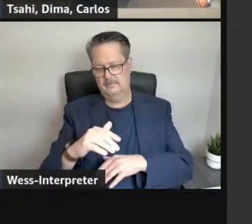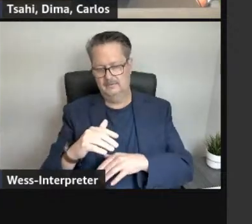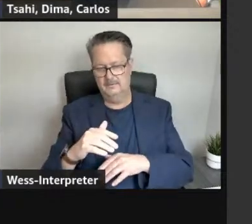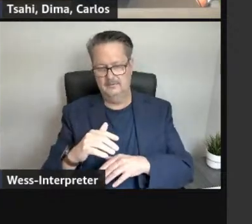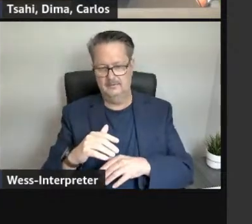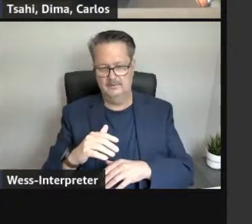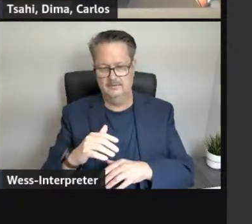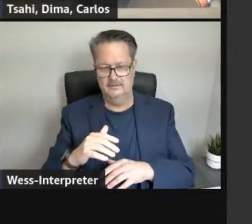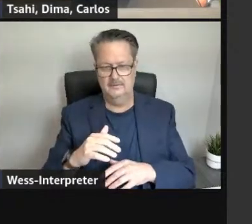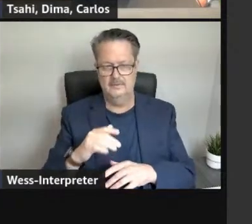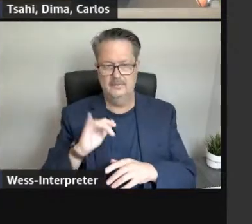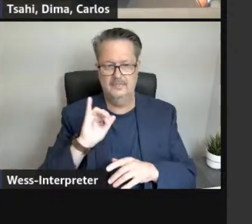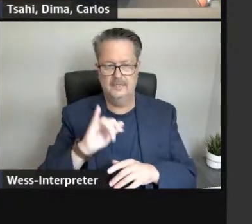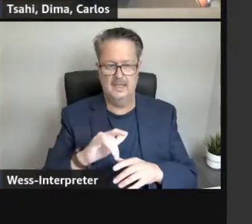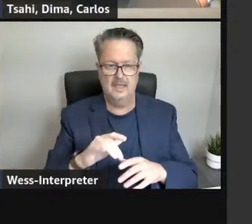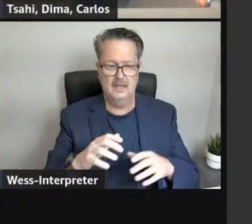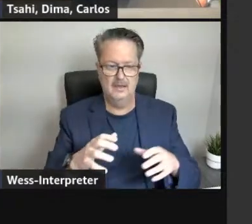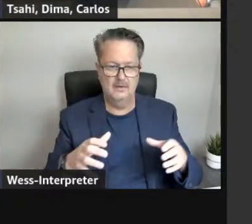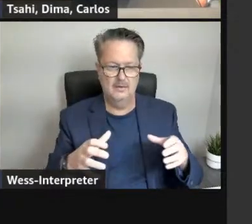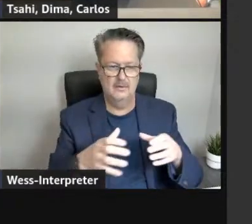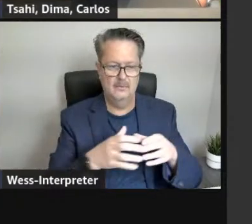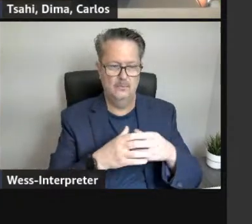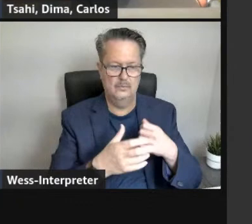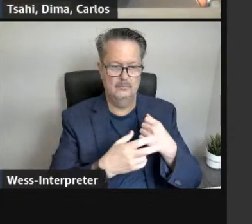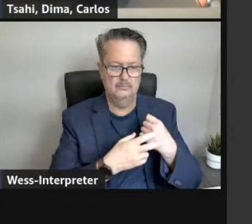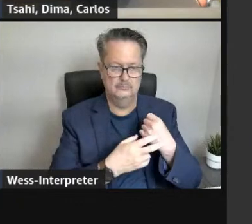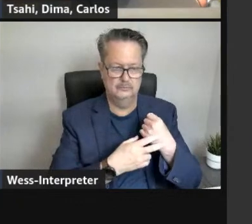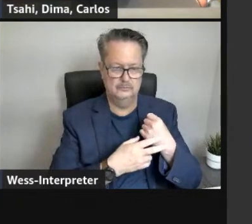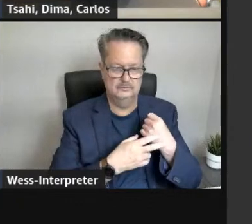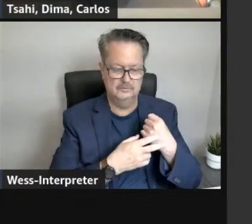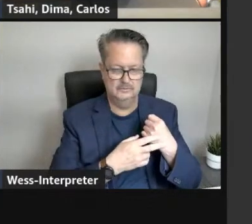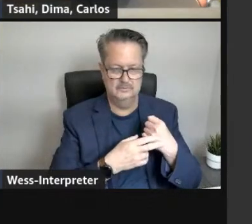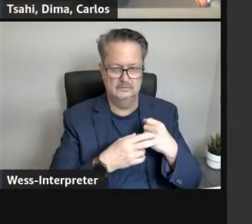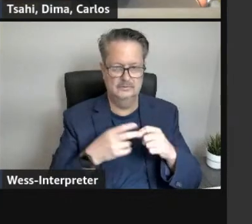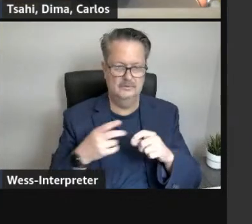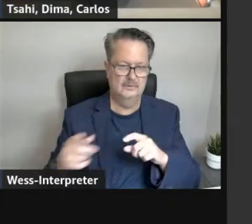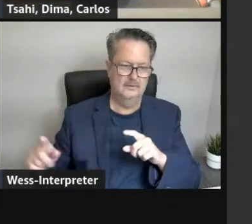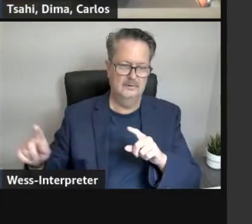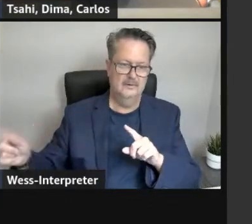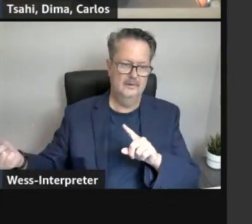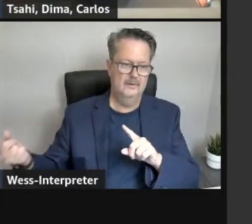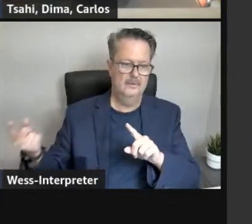Bootstrap repository, this is the app of app repository. So it points to this